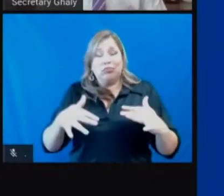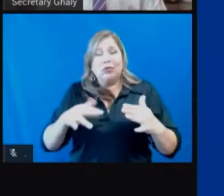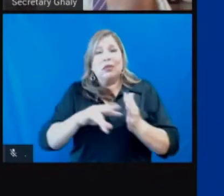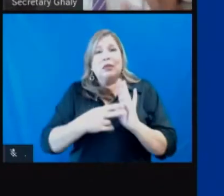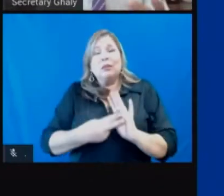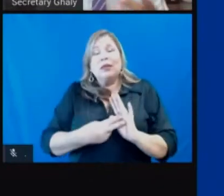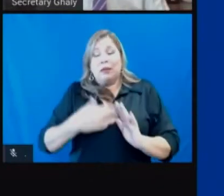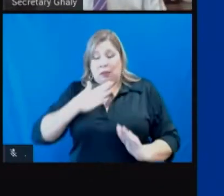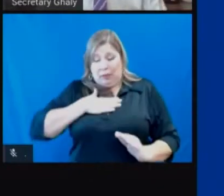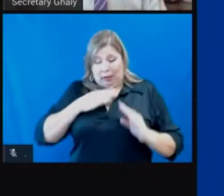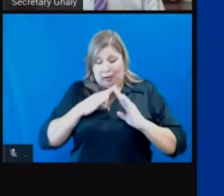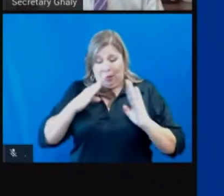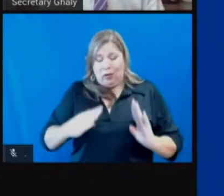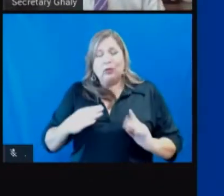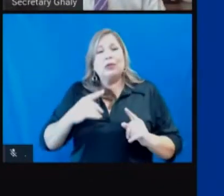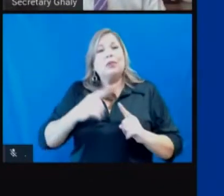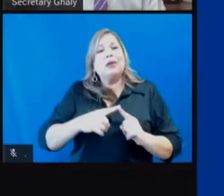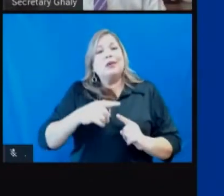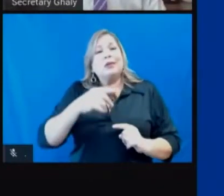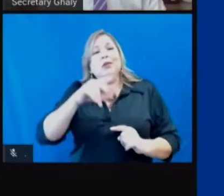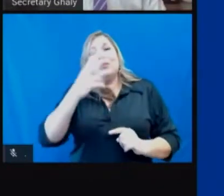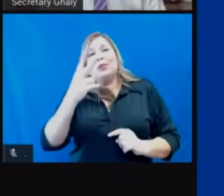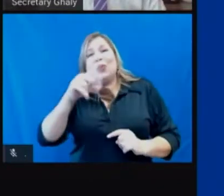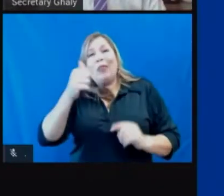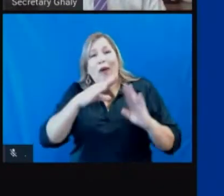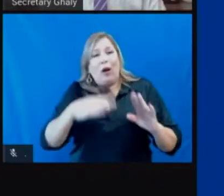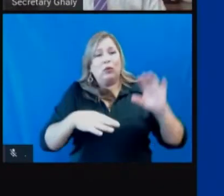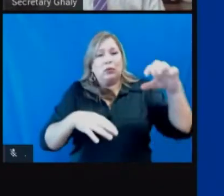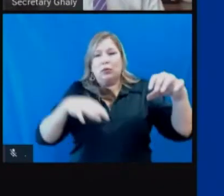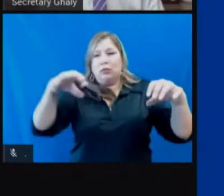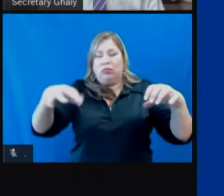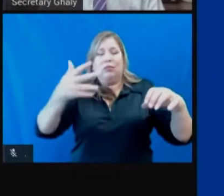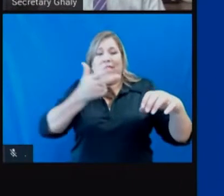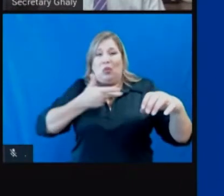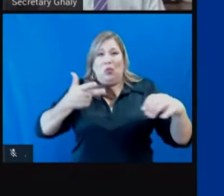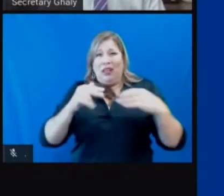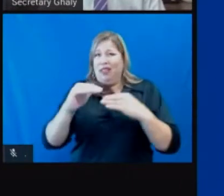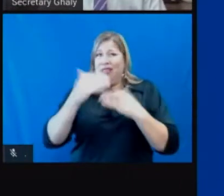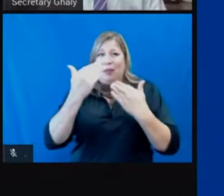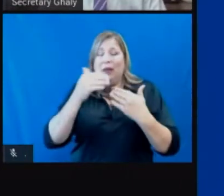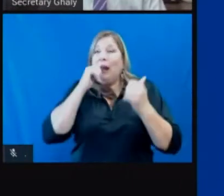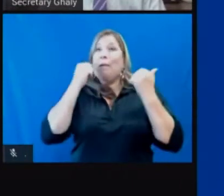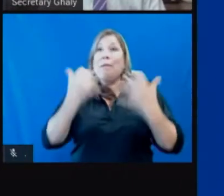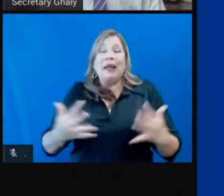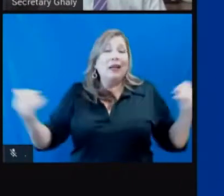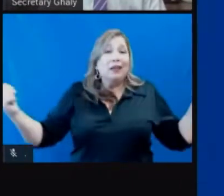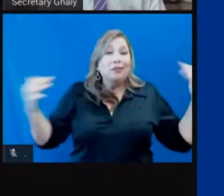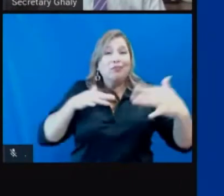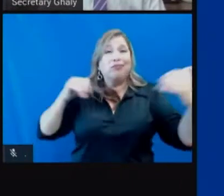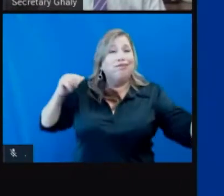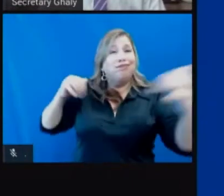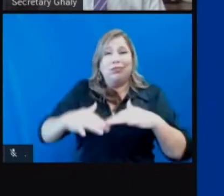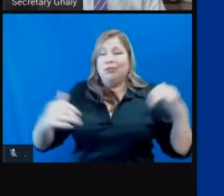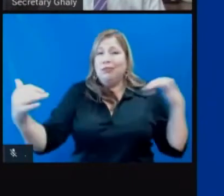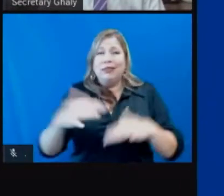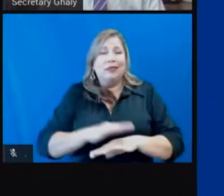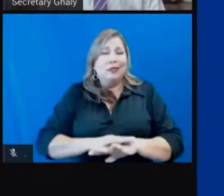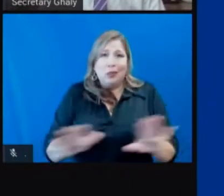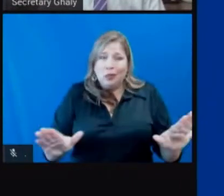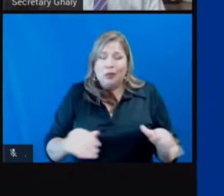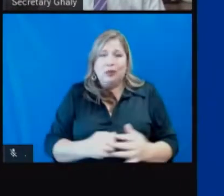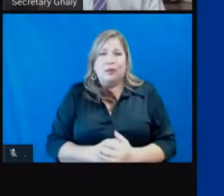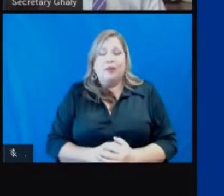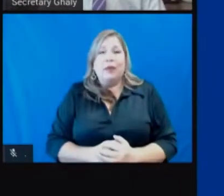it's yourself and 2 others. Important. And now today, underlined here, bolded here, gatherings shouldn't occur between